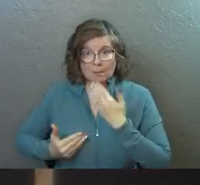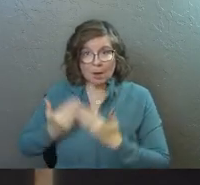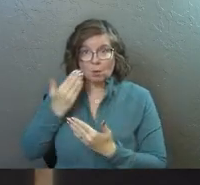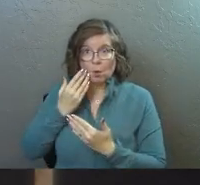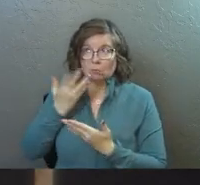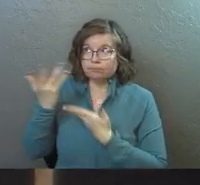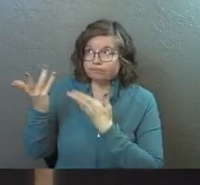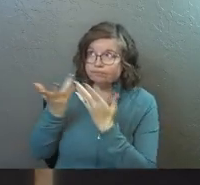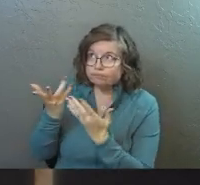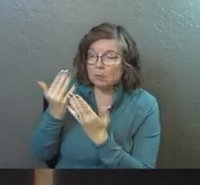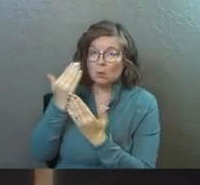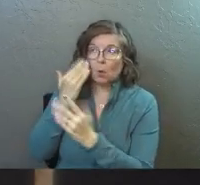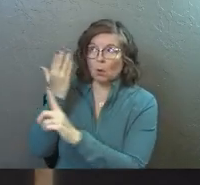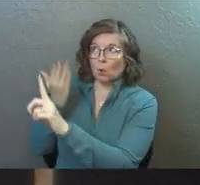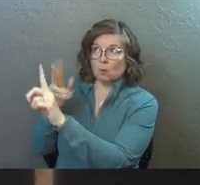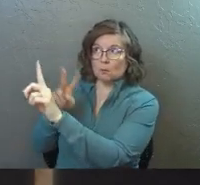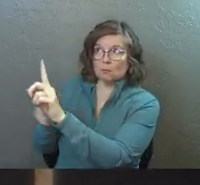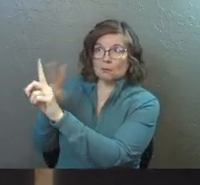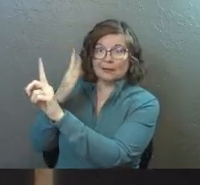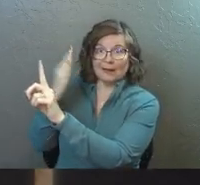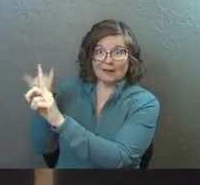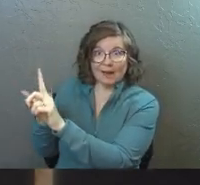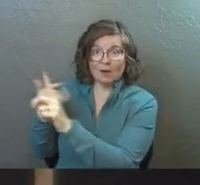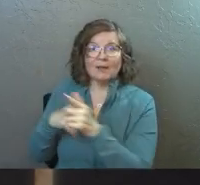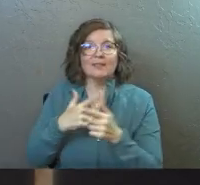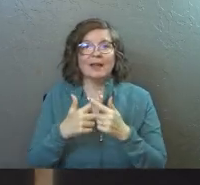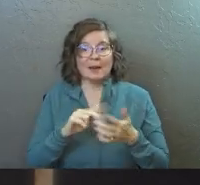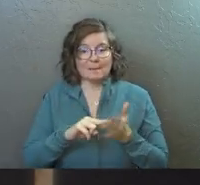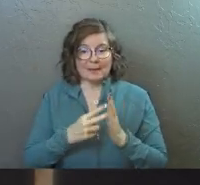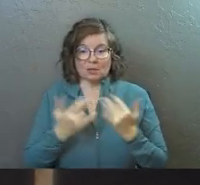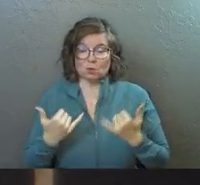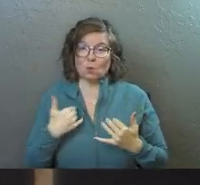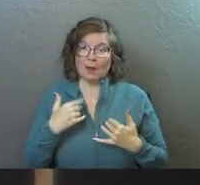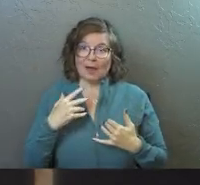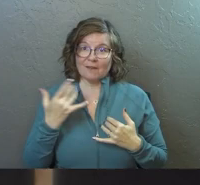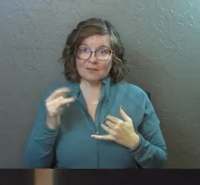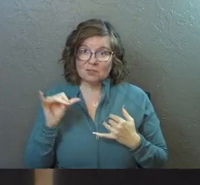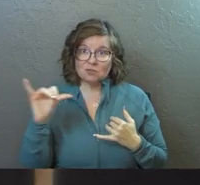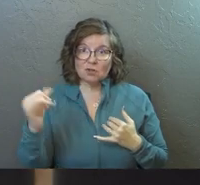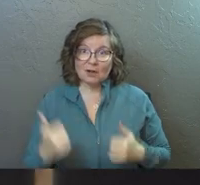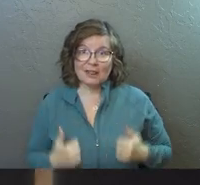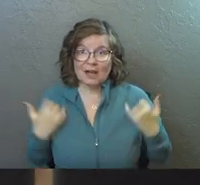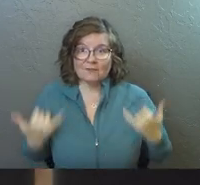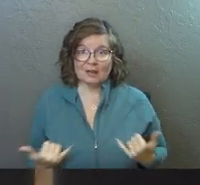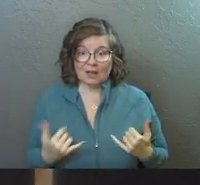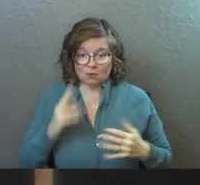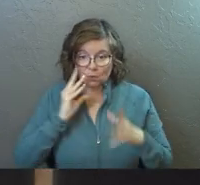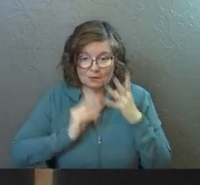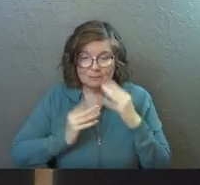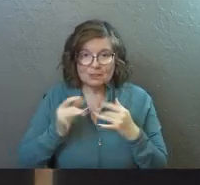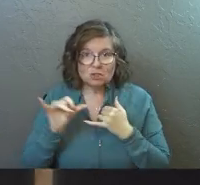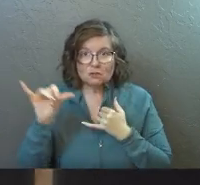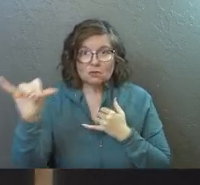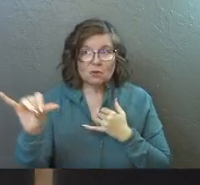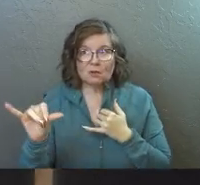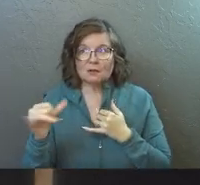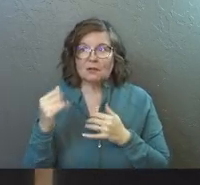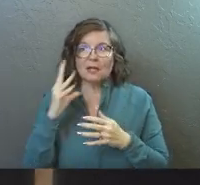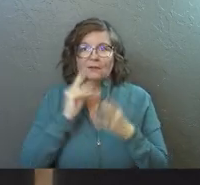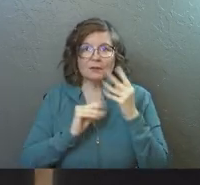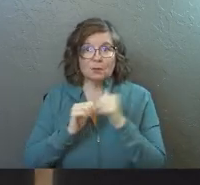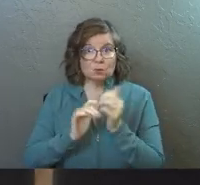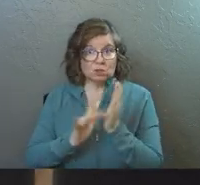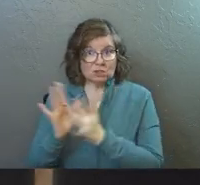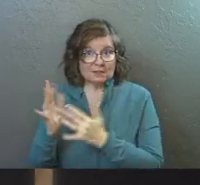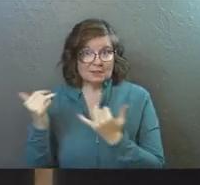knowing God now, then you've got eternal life now. You're actually walking in eternity as we speak if you're walking